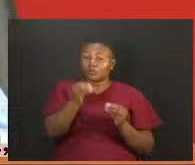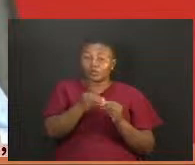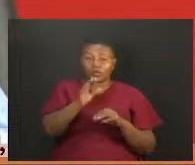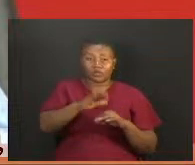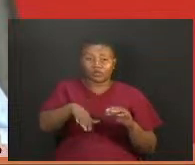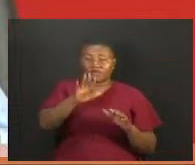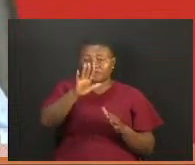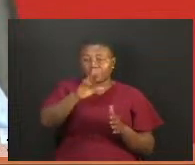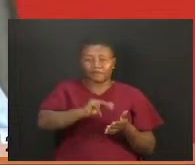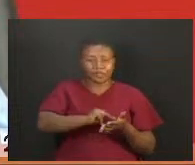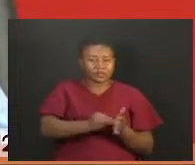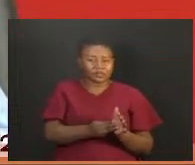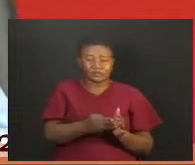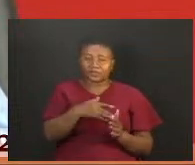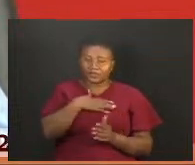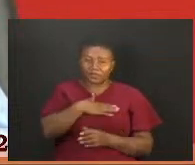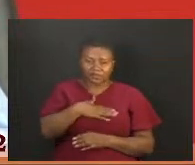minutes.